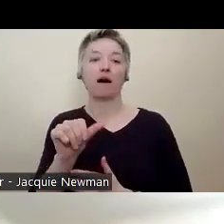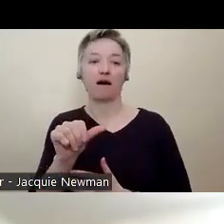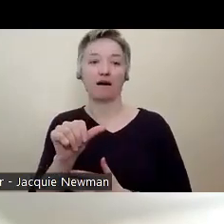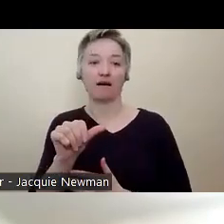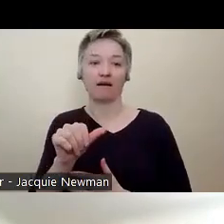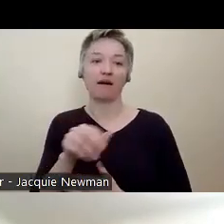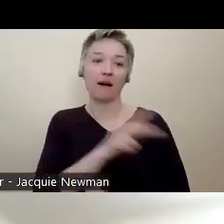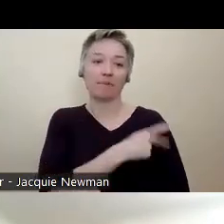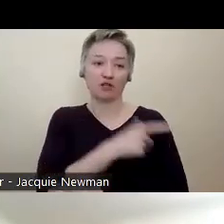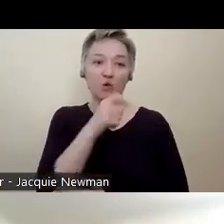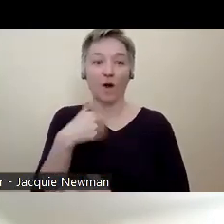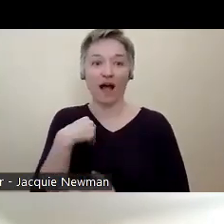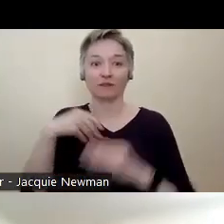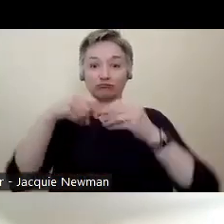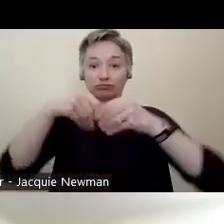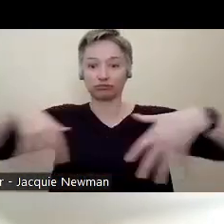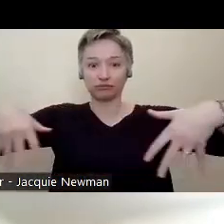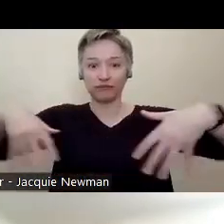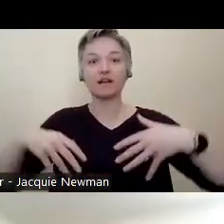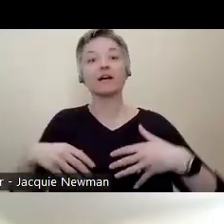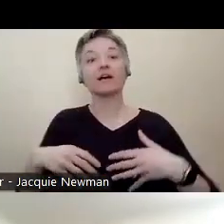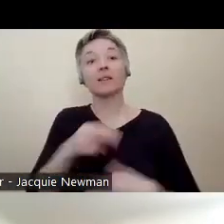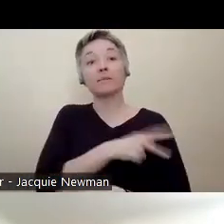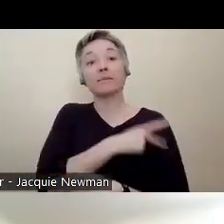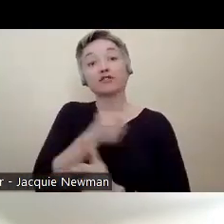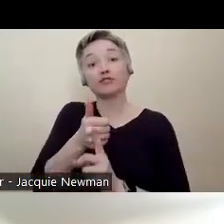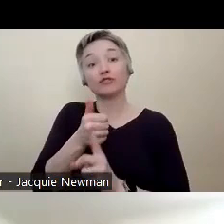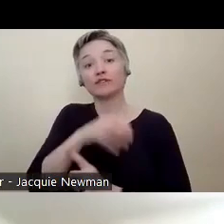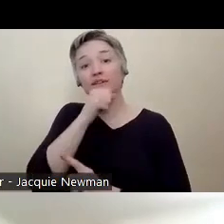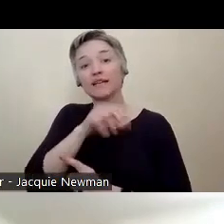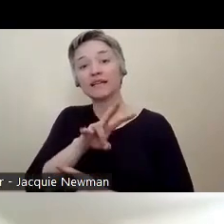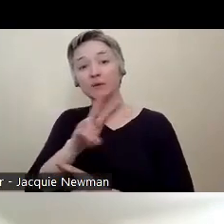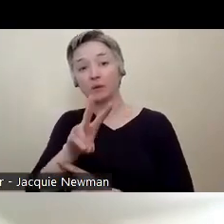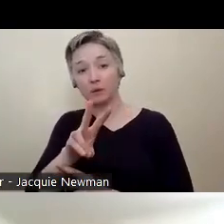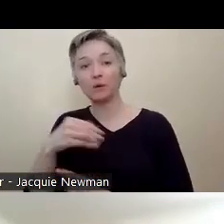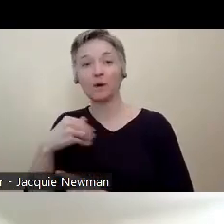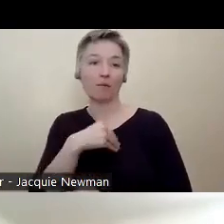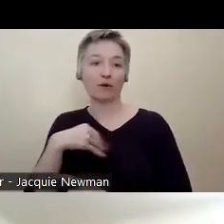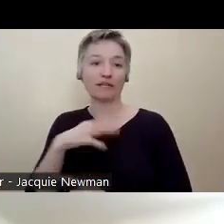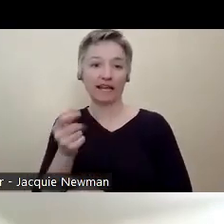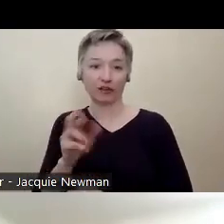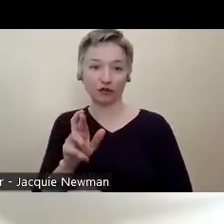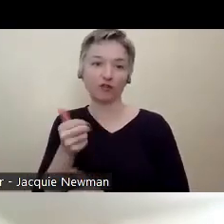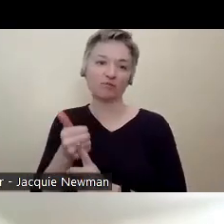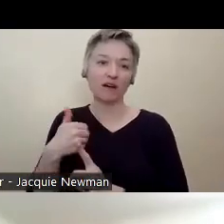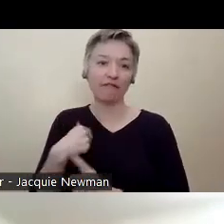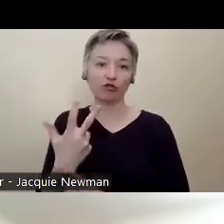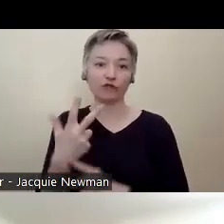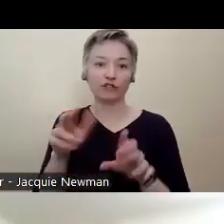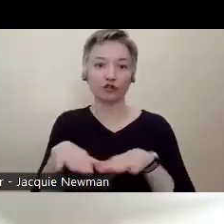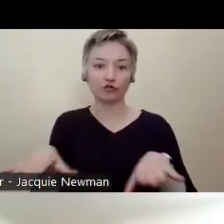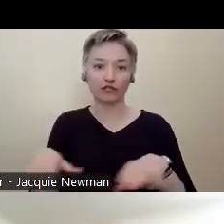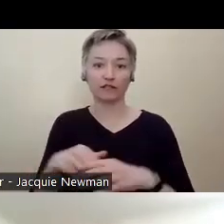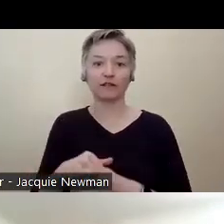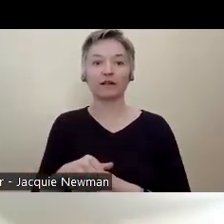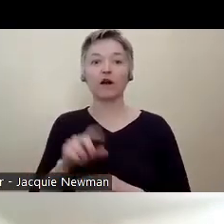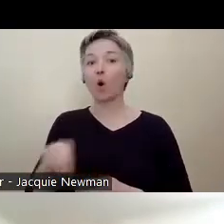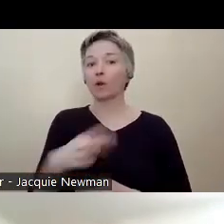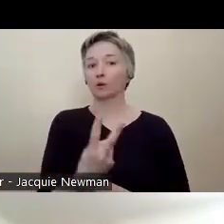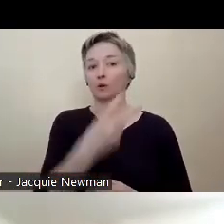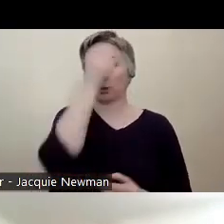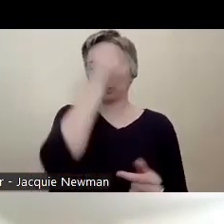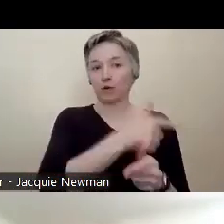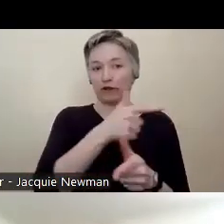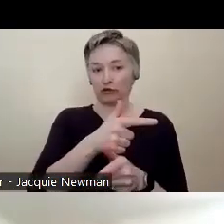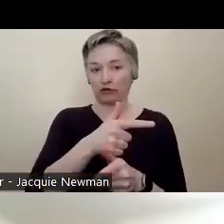this patient presents, she's 72 with breast cancer. She has 3 children. She's only had 2 brothers. Her